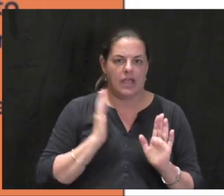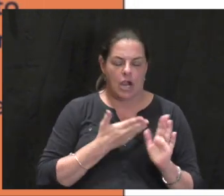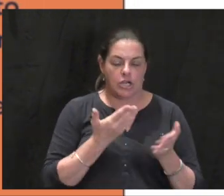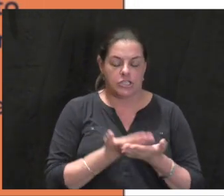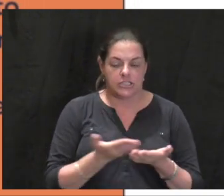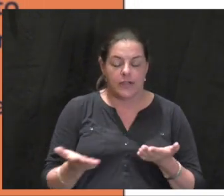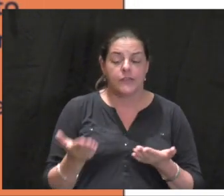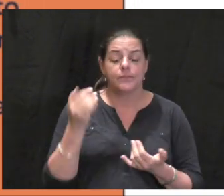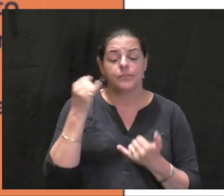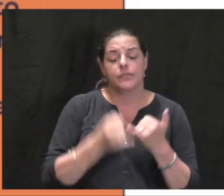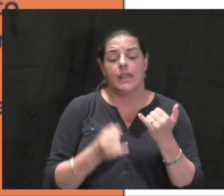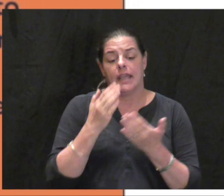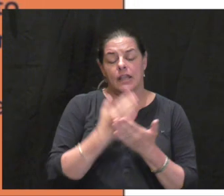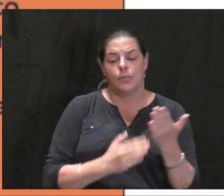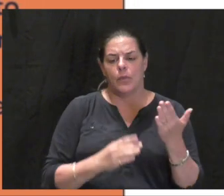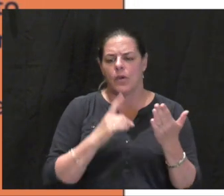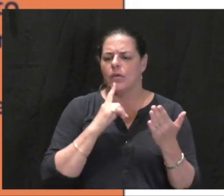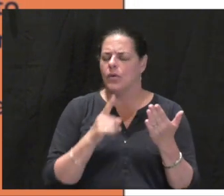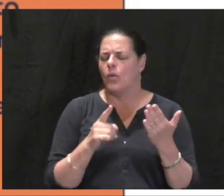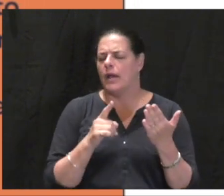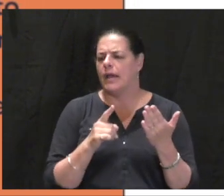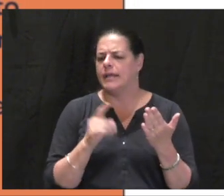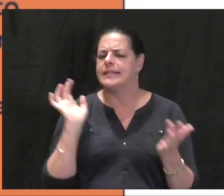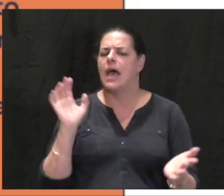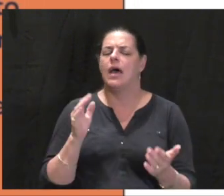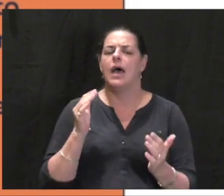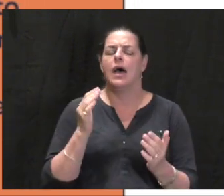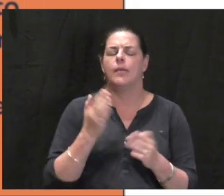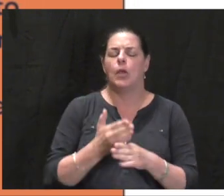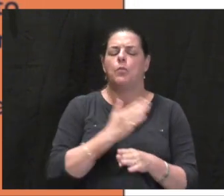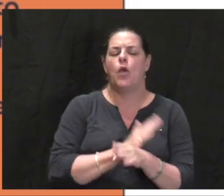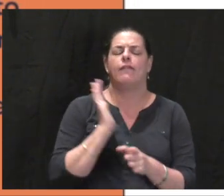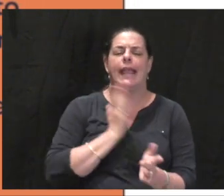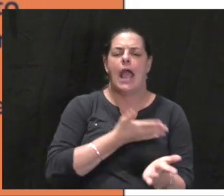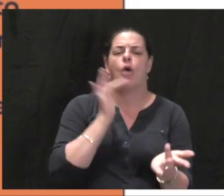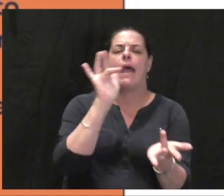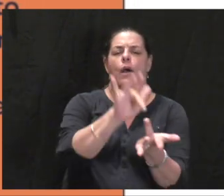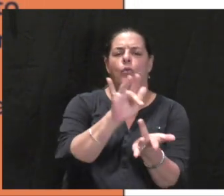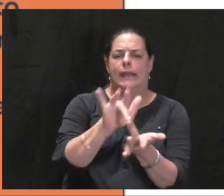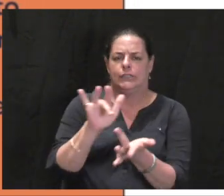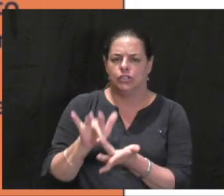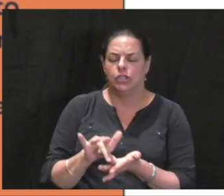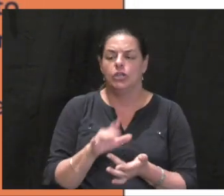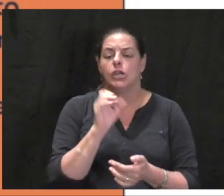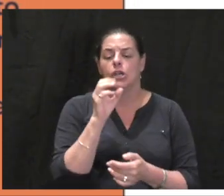I struggled to kind of navigate and find where all of the information was about